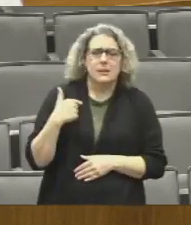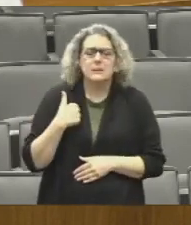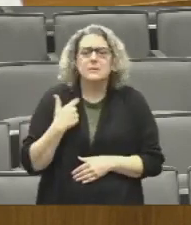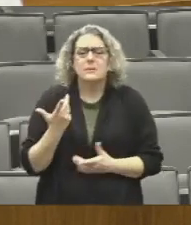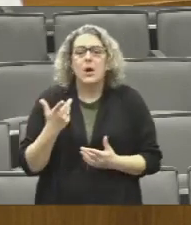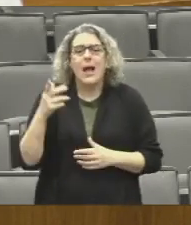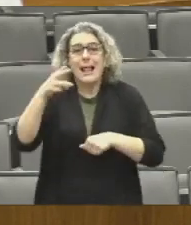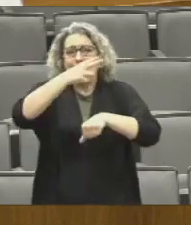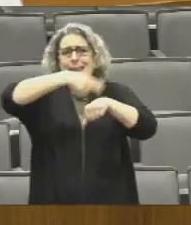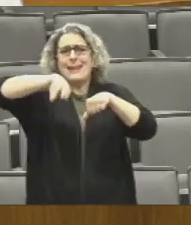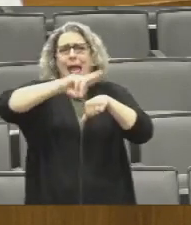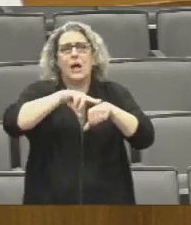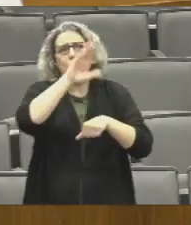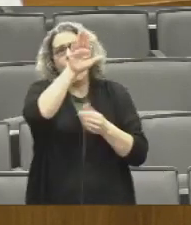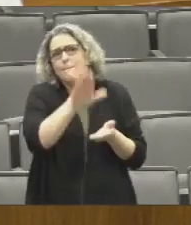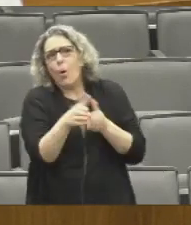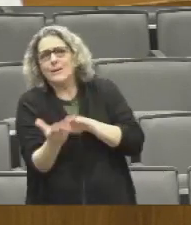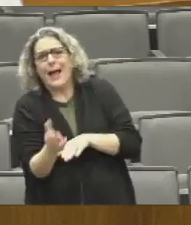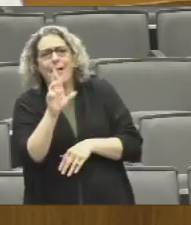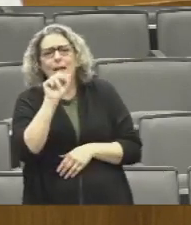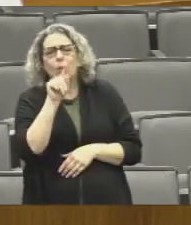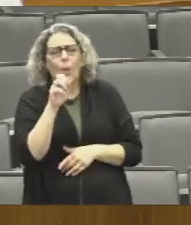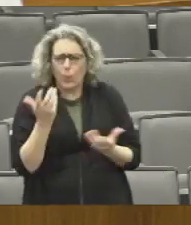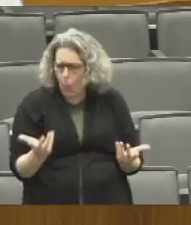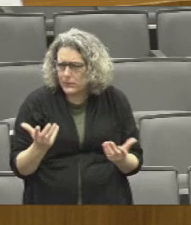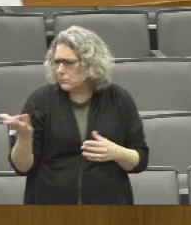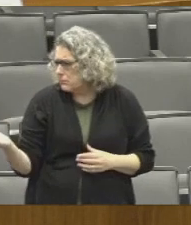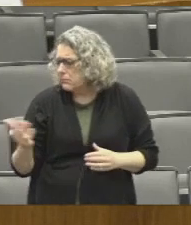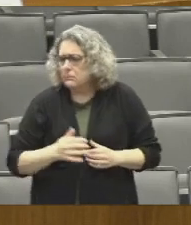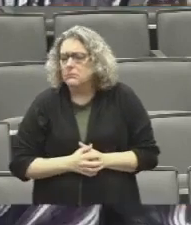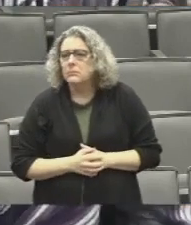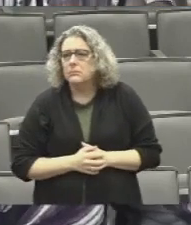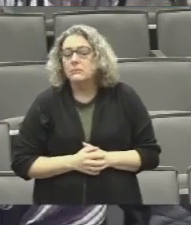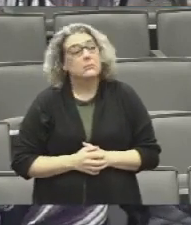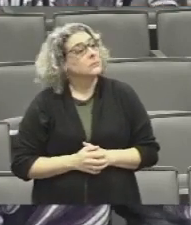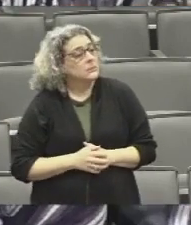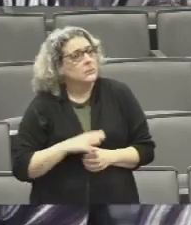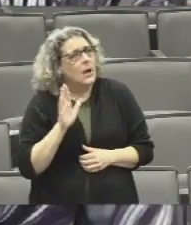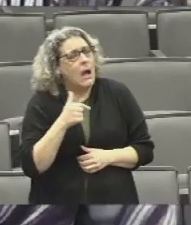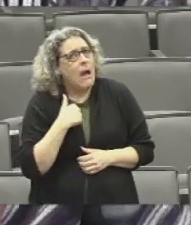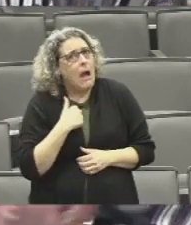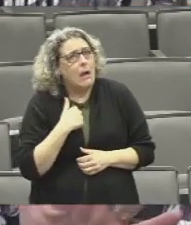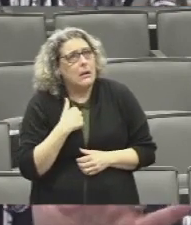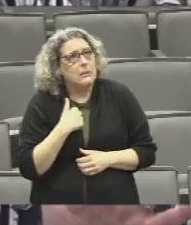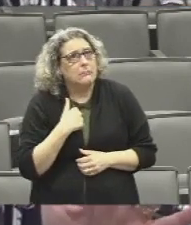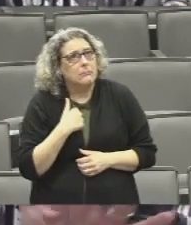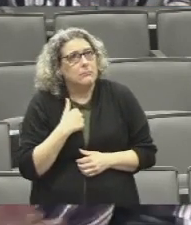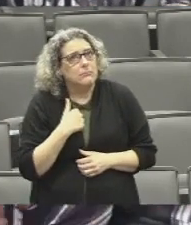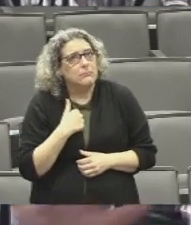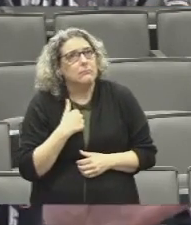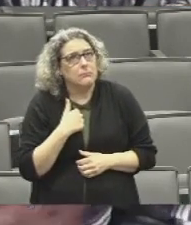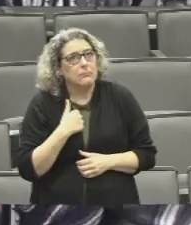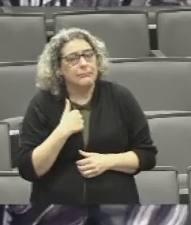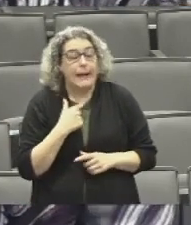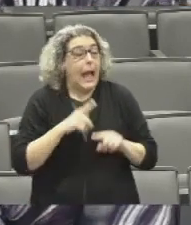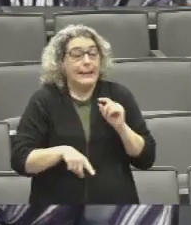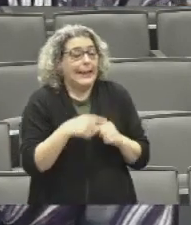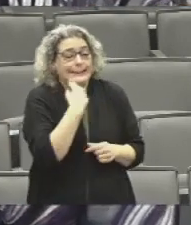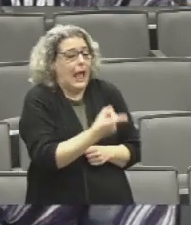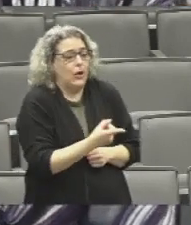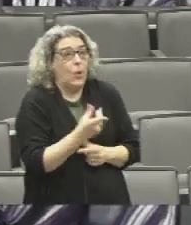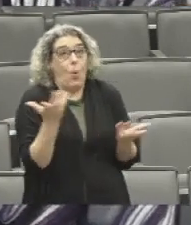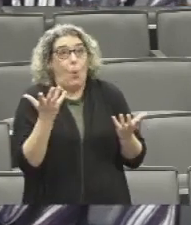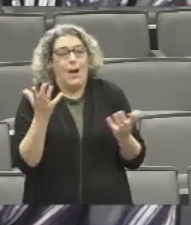the national mortality rate is, if you're aware of that? You know, I think I can tell you the national